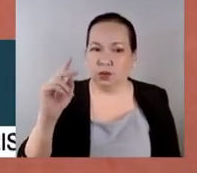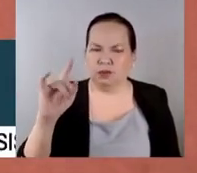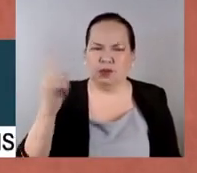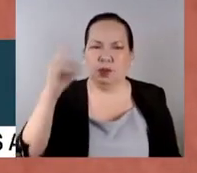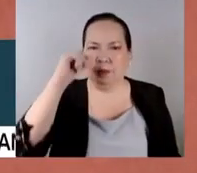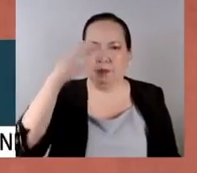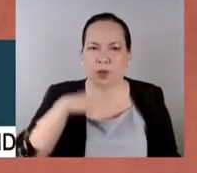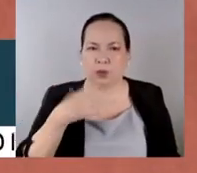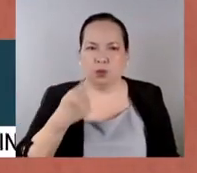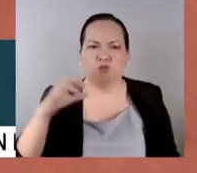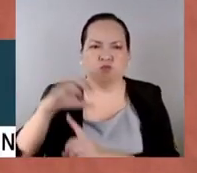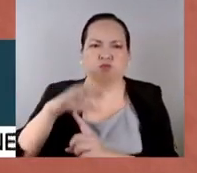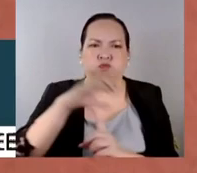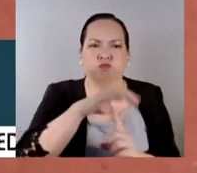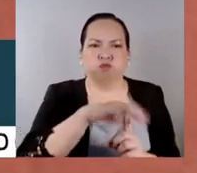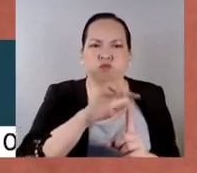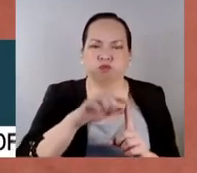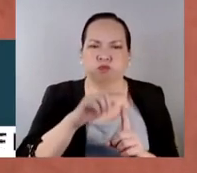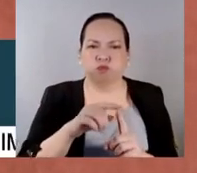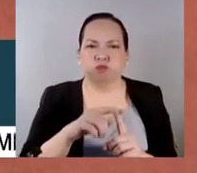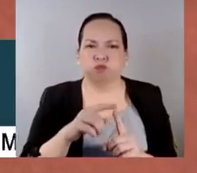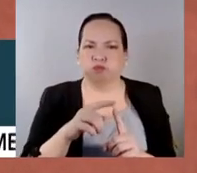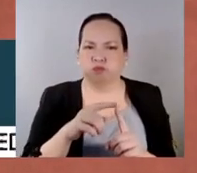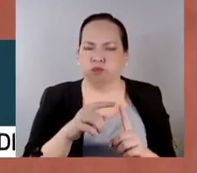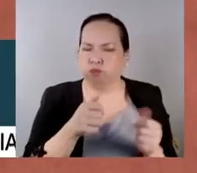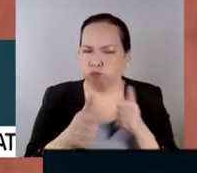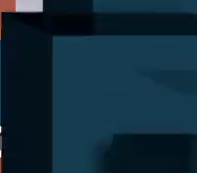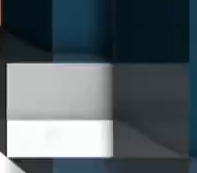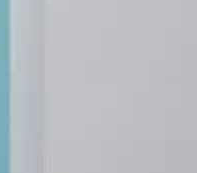4 majors at least 3 times.